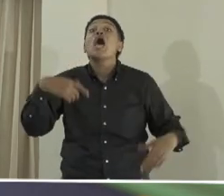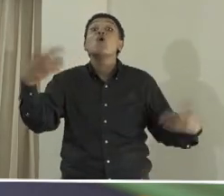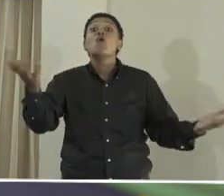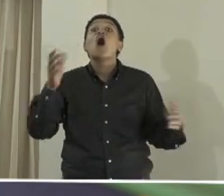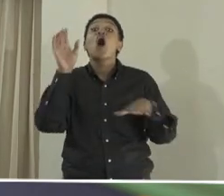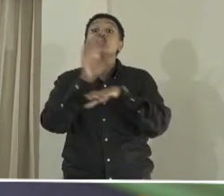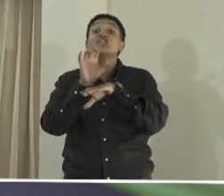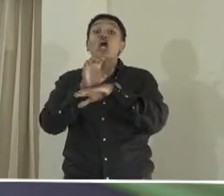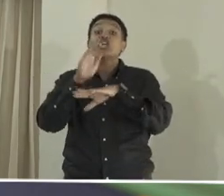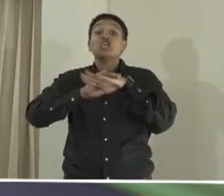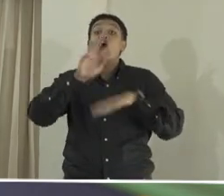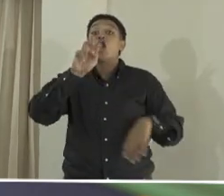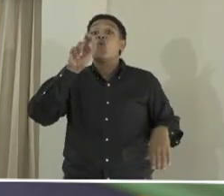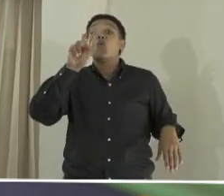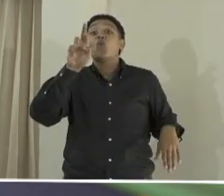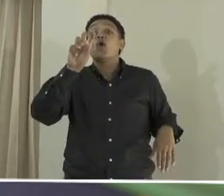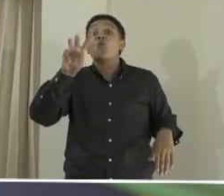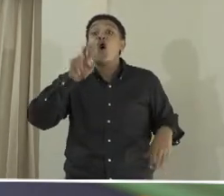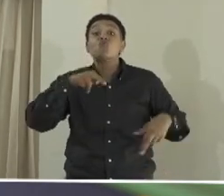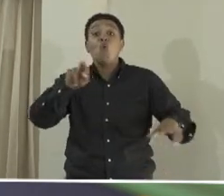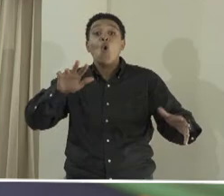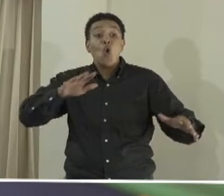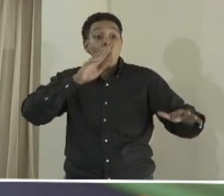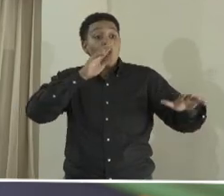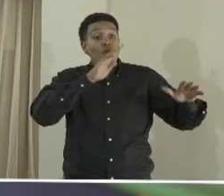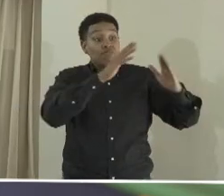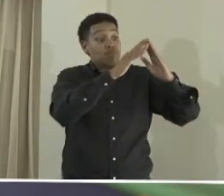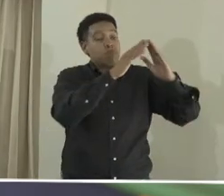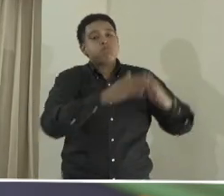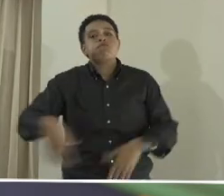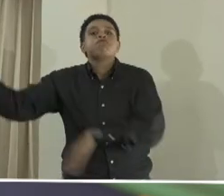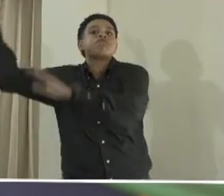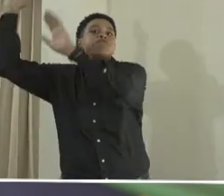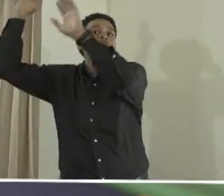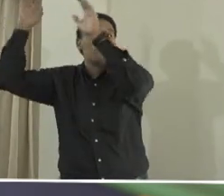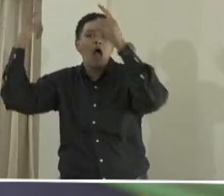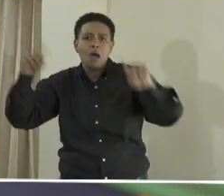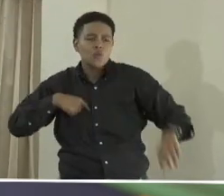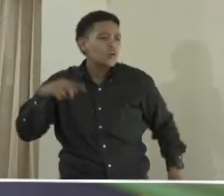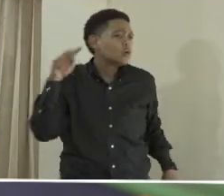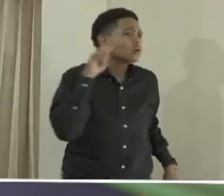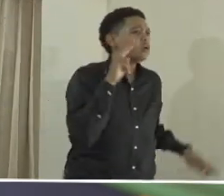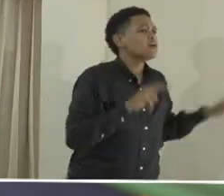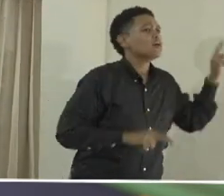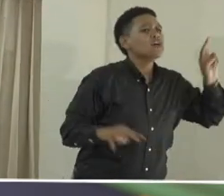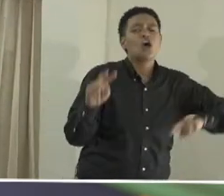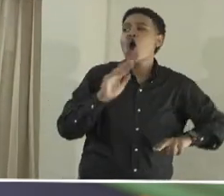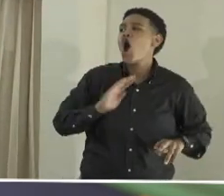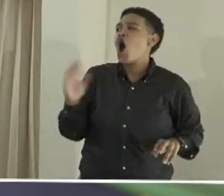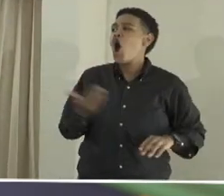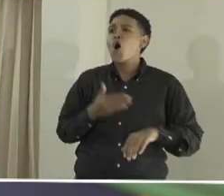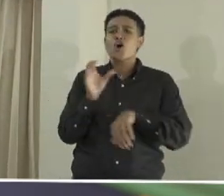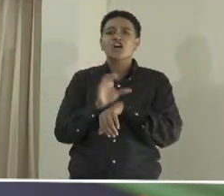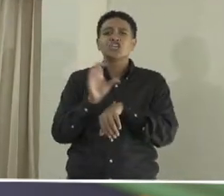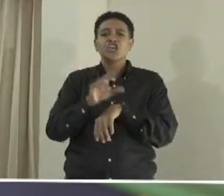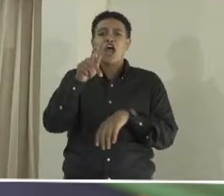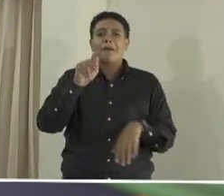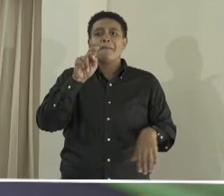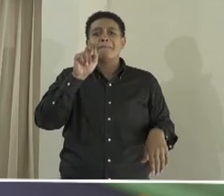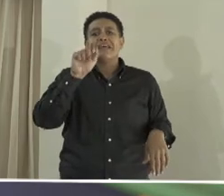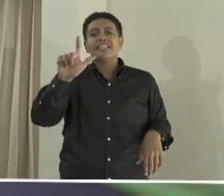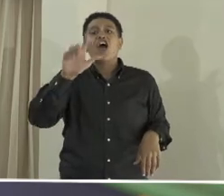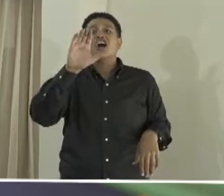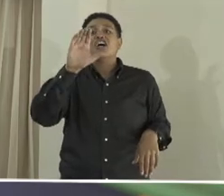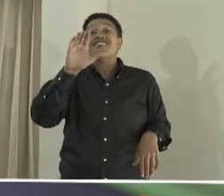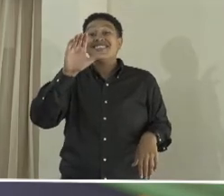on Windward Road is washed away. And when we went down there, our church, the Pentecostal Gospel